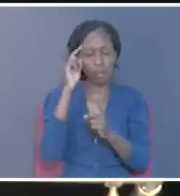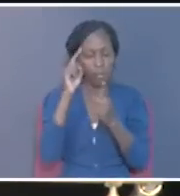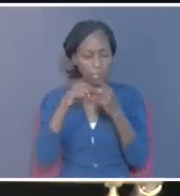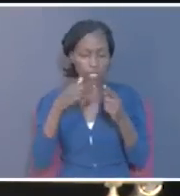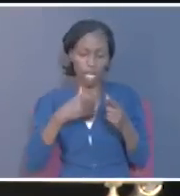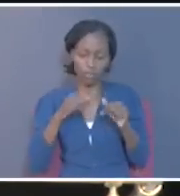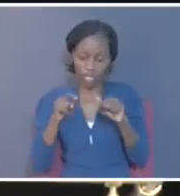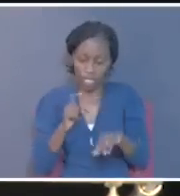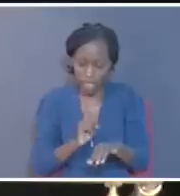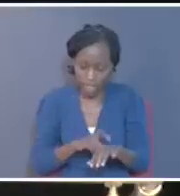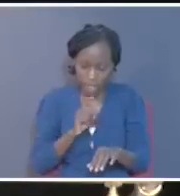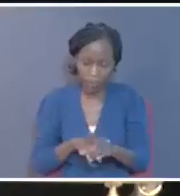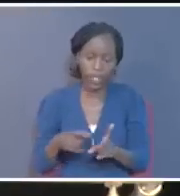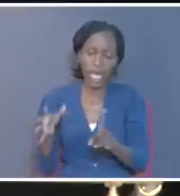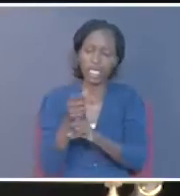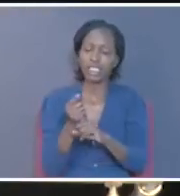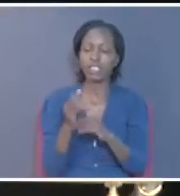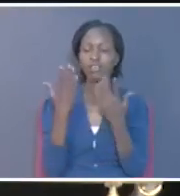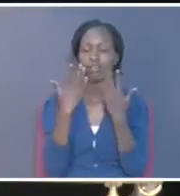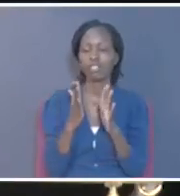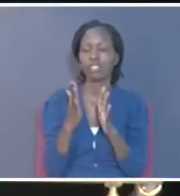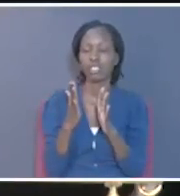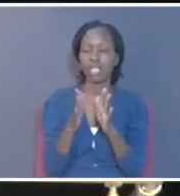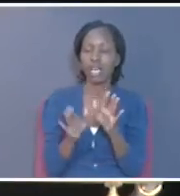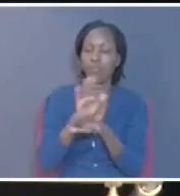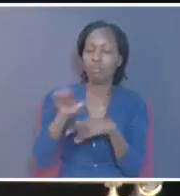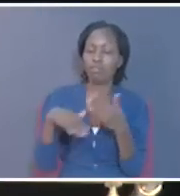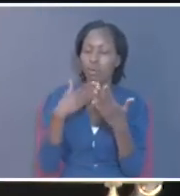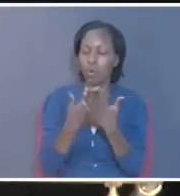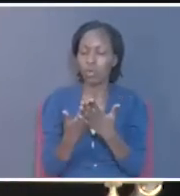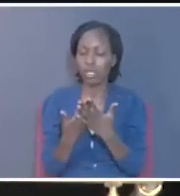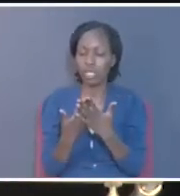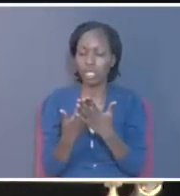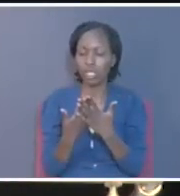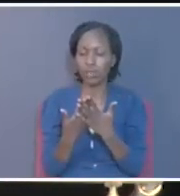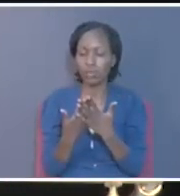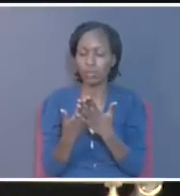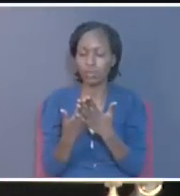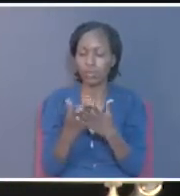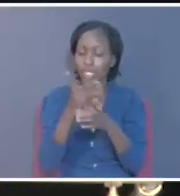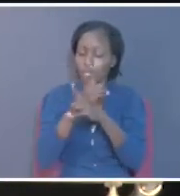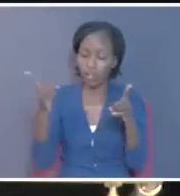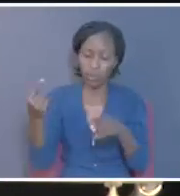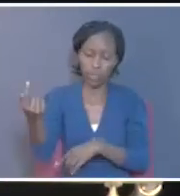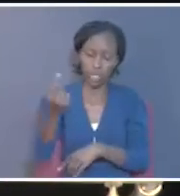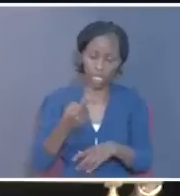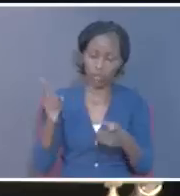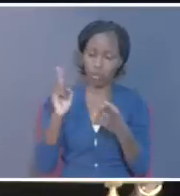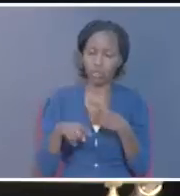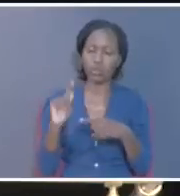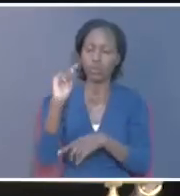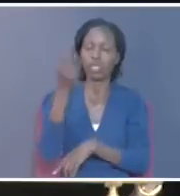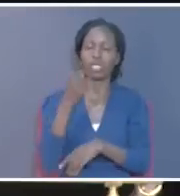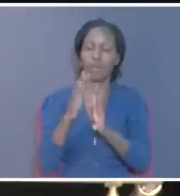for this season would be achieved. Above all, Father, that revival would finally come to Kenya.